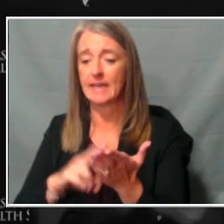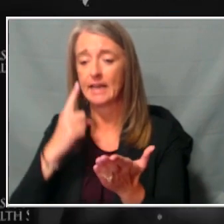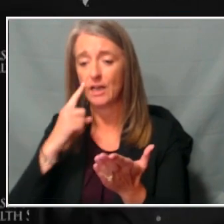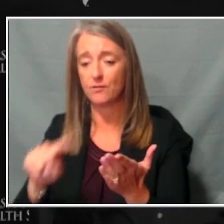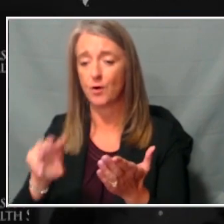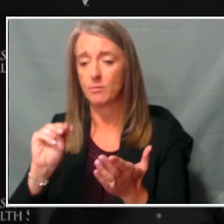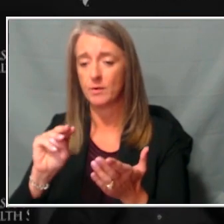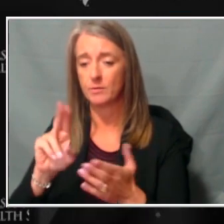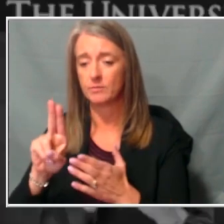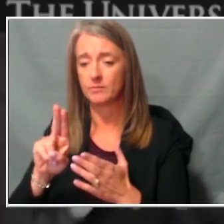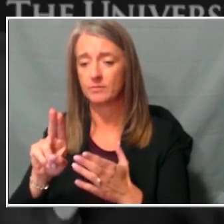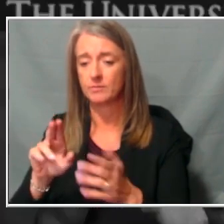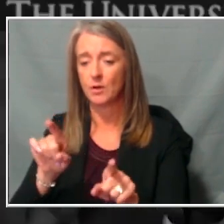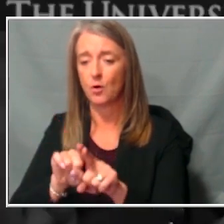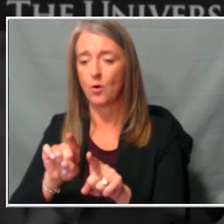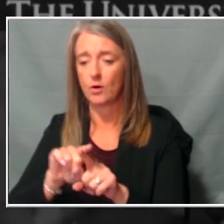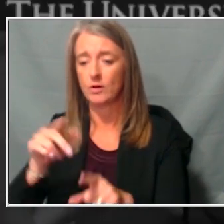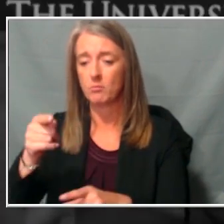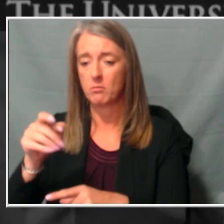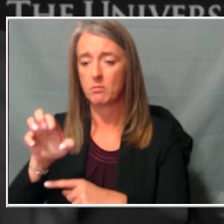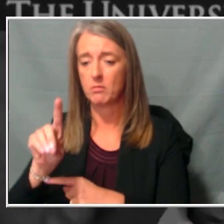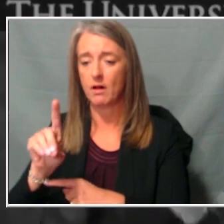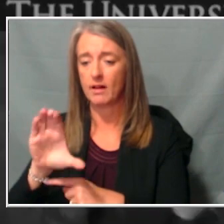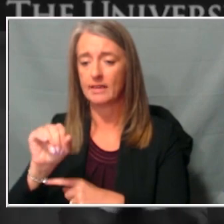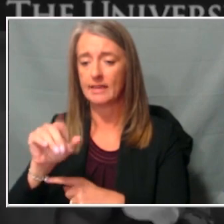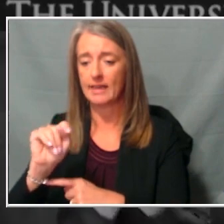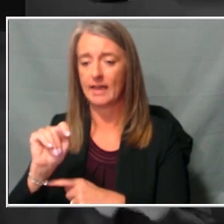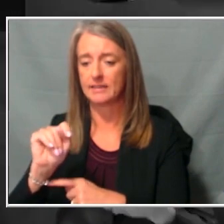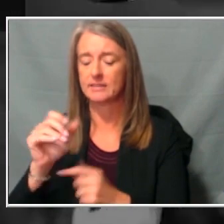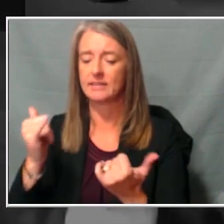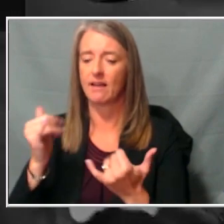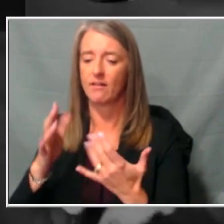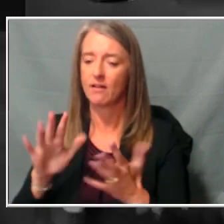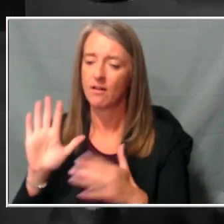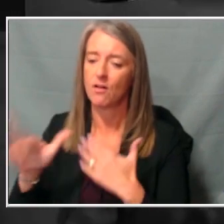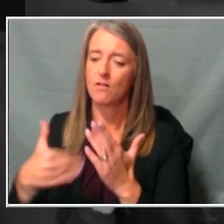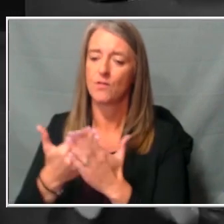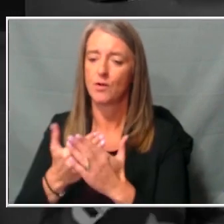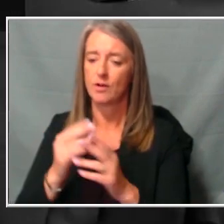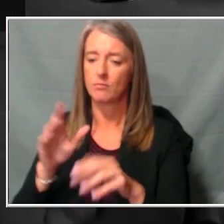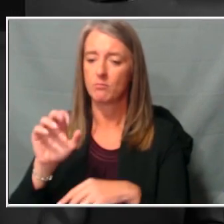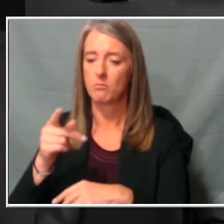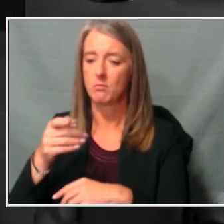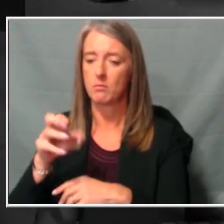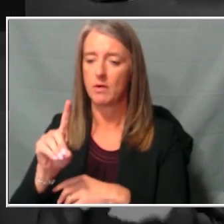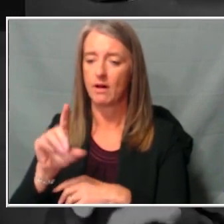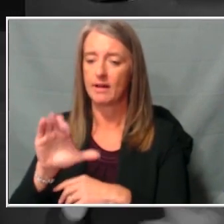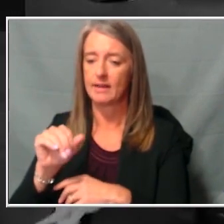Mics with Dr. Stein's podcasts. Now, everywhere podcasts are available.